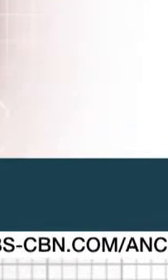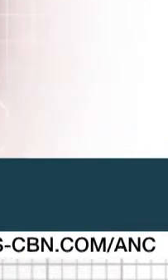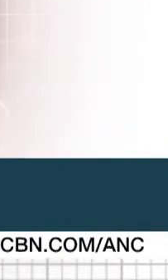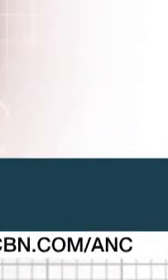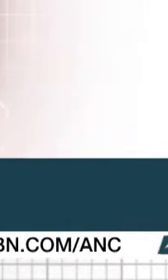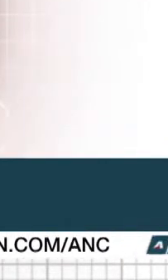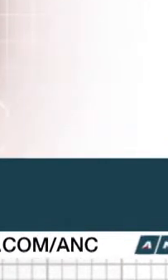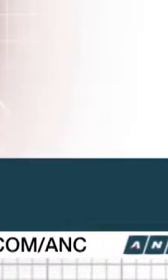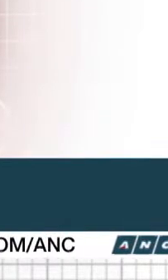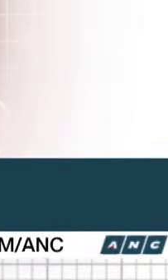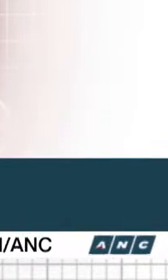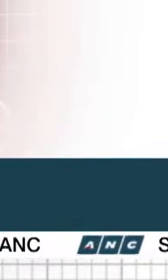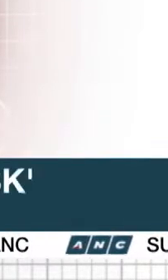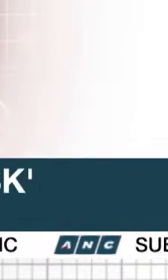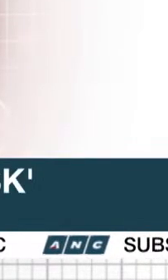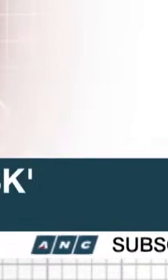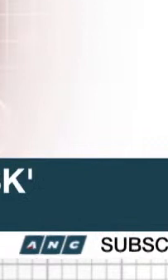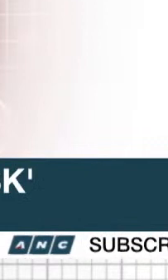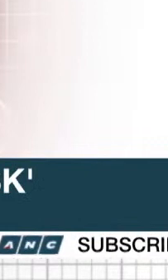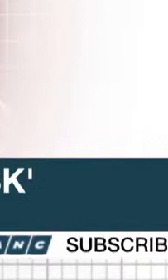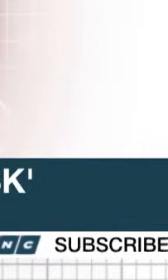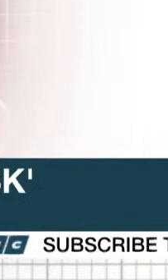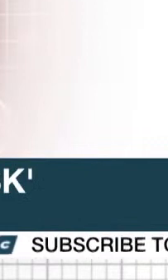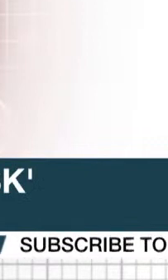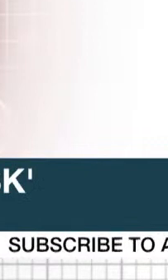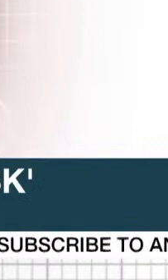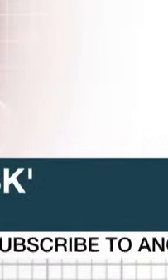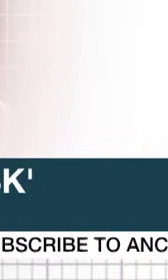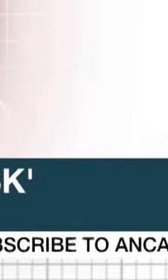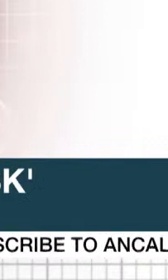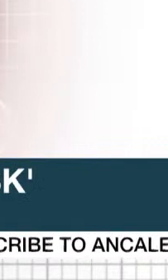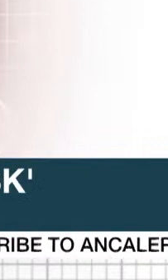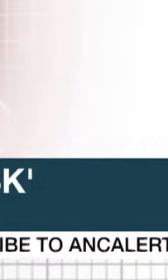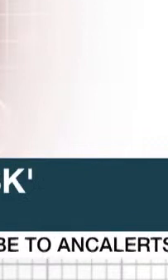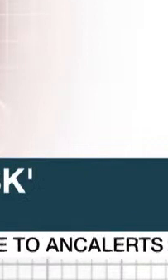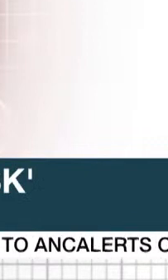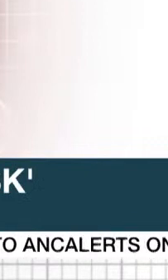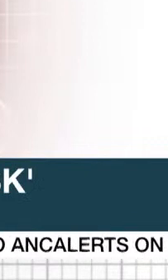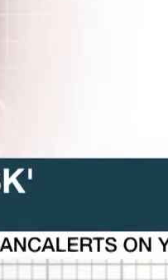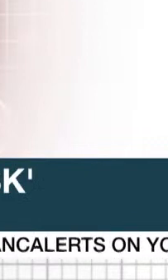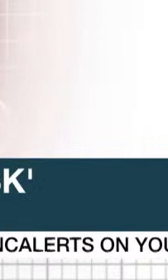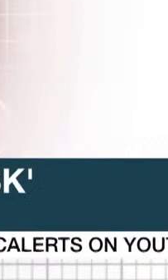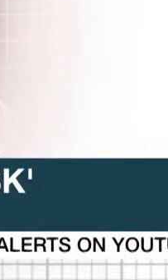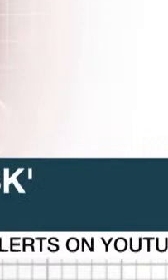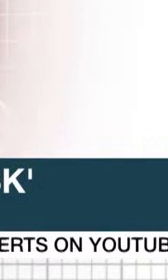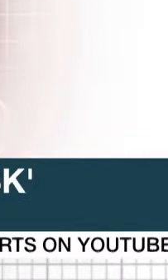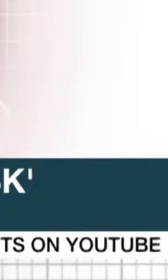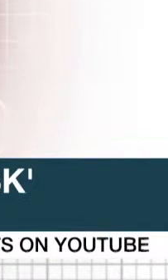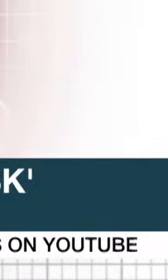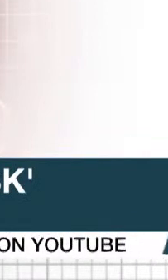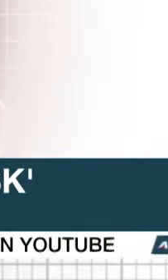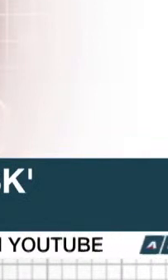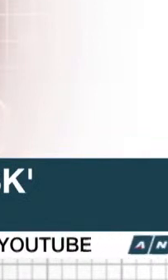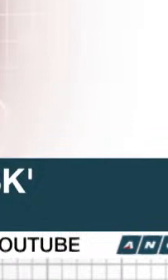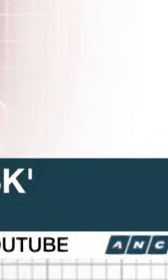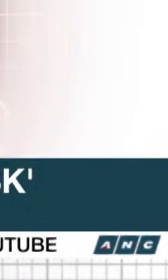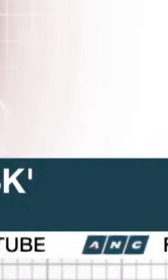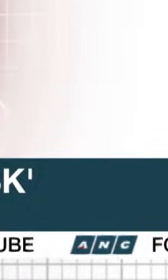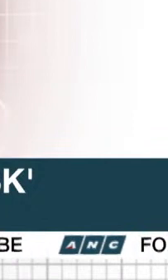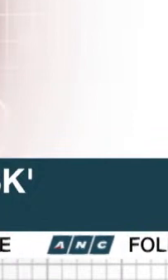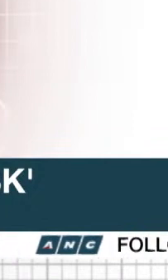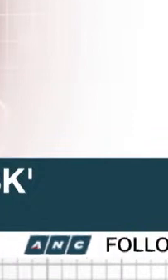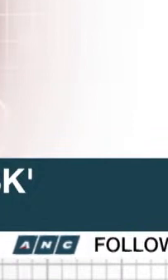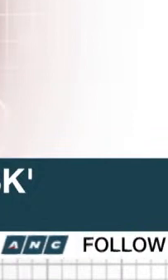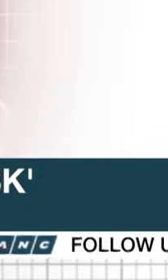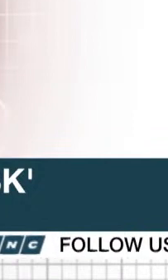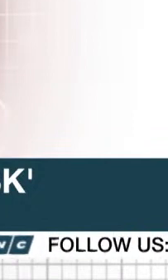Capital Region have now become moderate risks for COVID-19 transmission. These are Caloocan, Navotas,